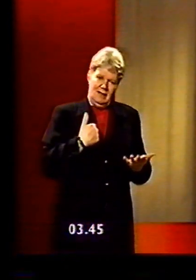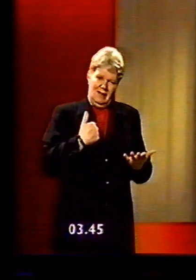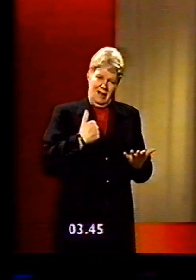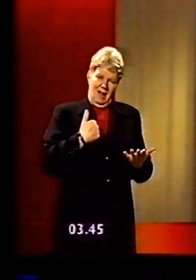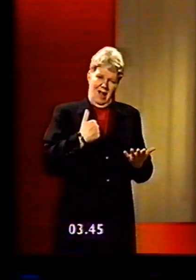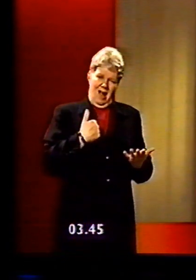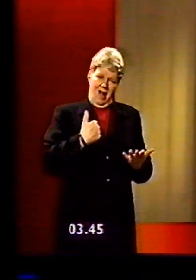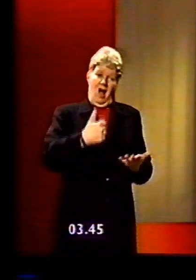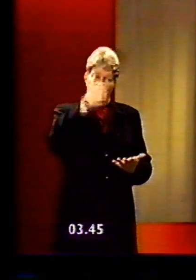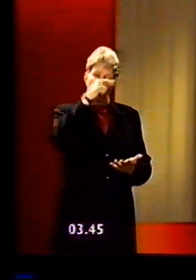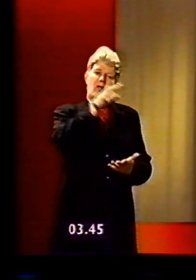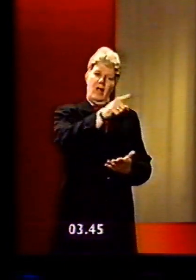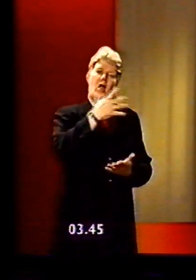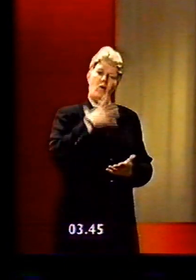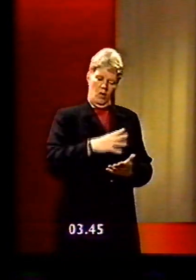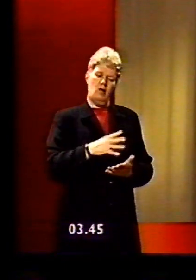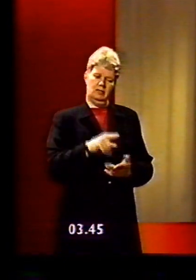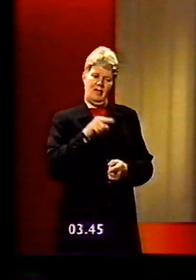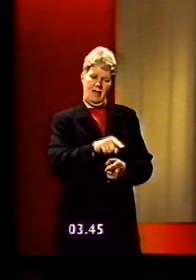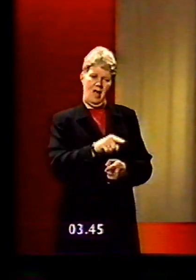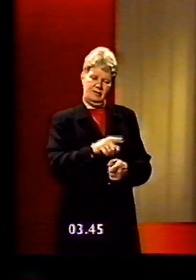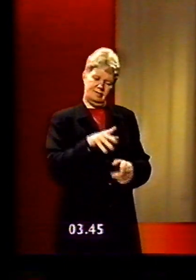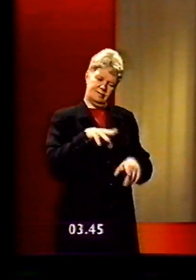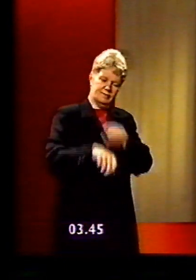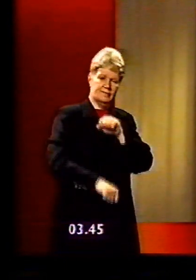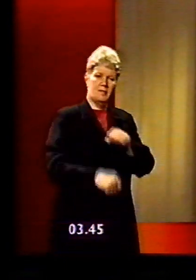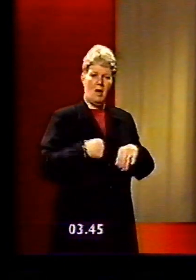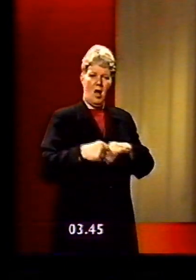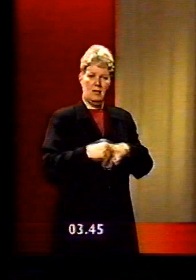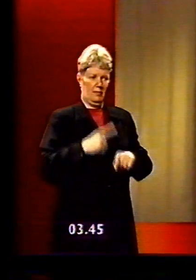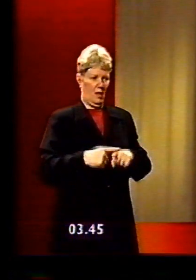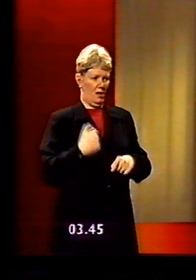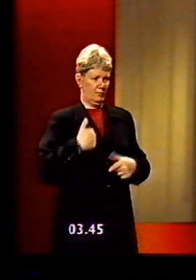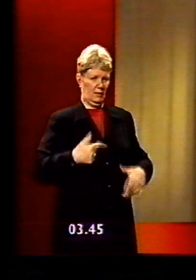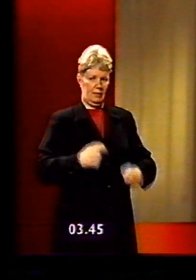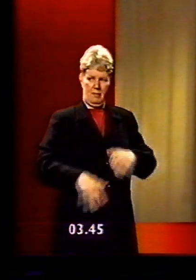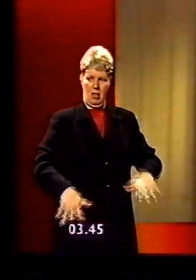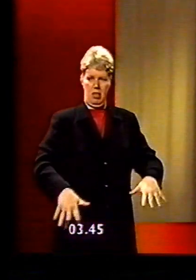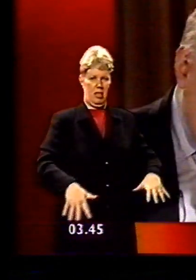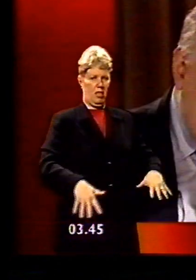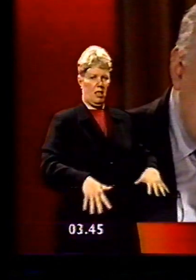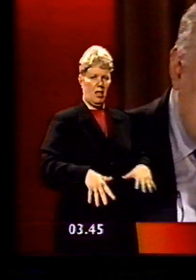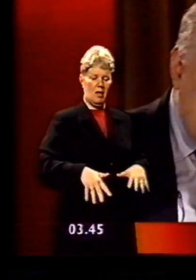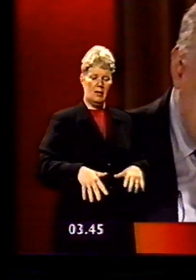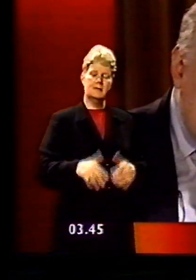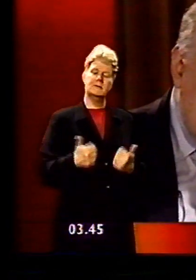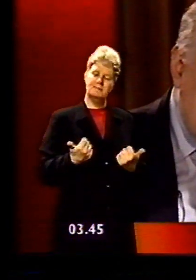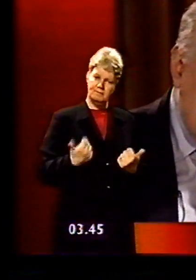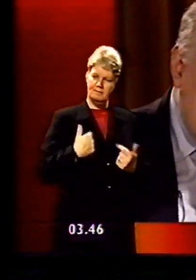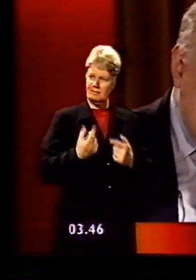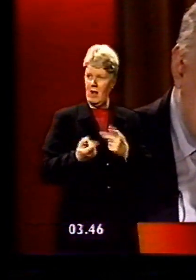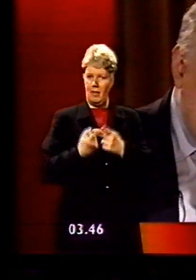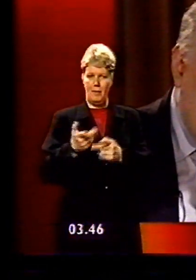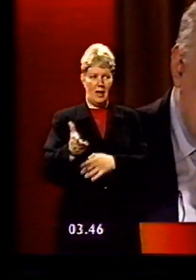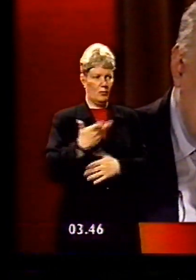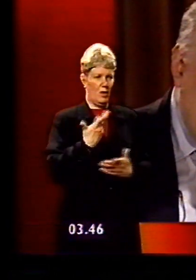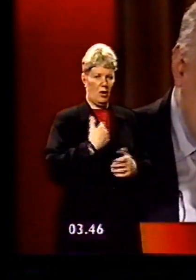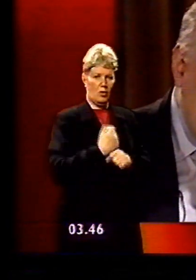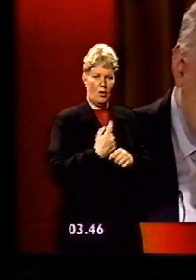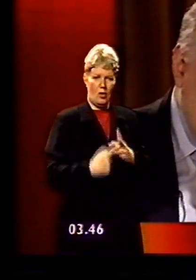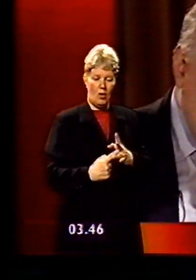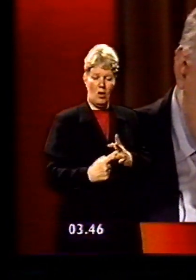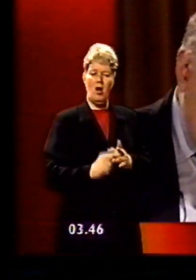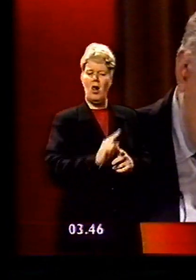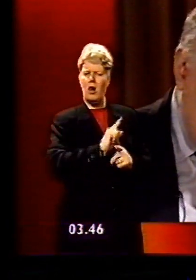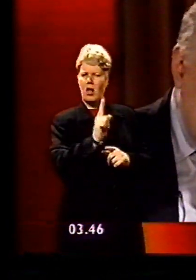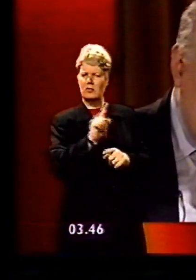that this is what they had wanted to have happen, and I had no other place to go. Later on, when Charles's father